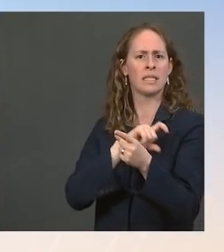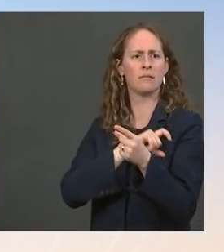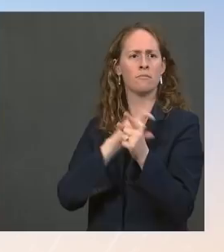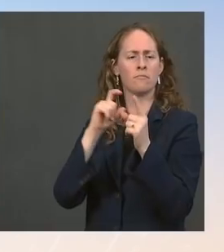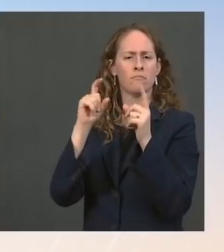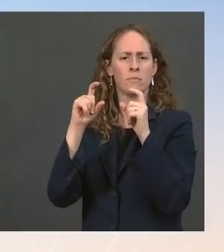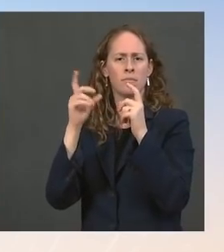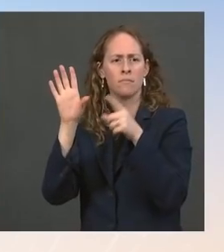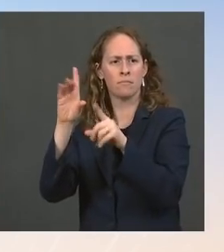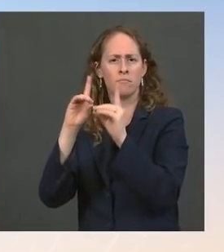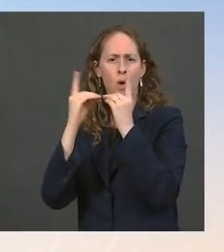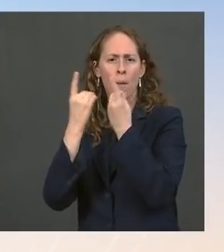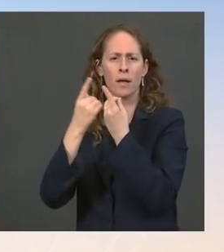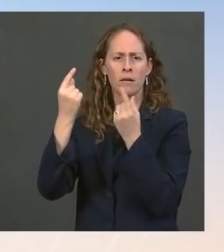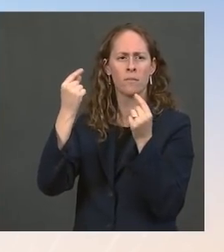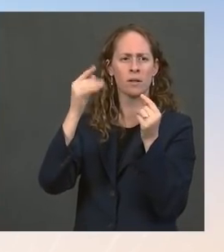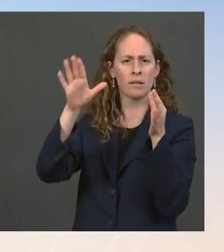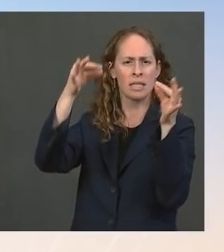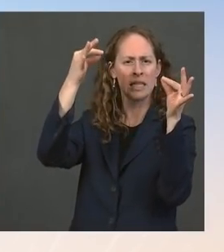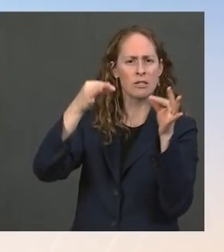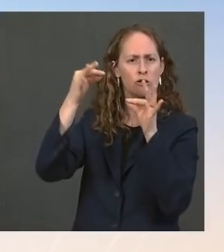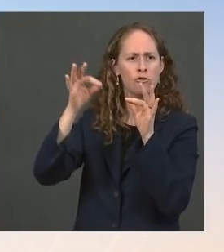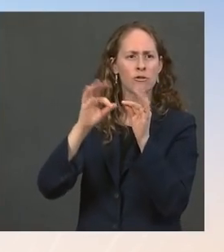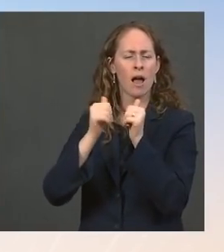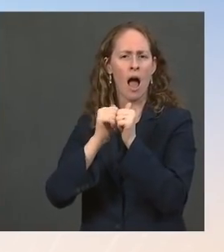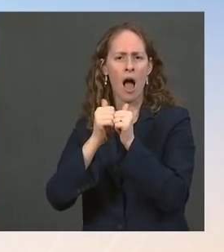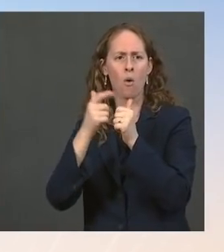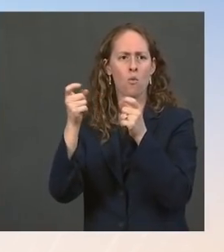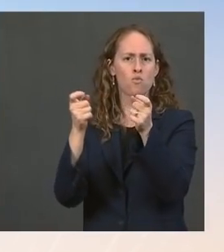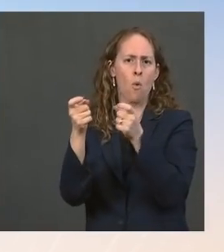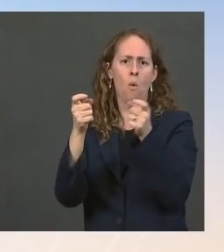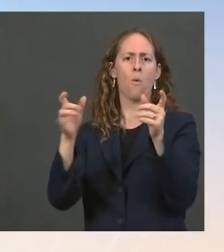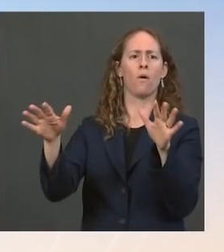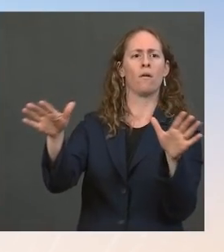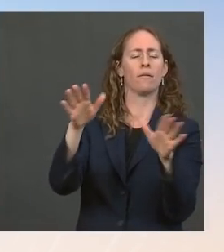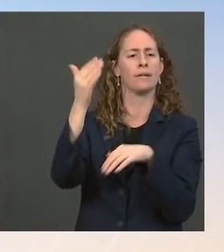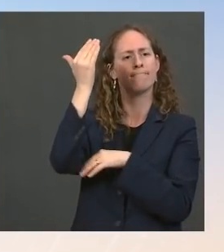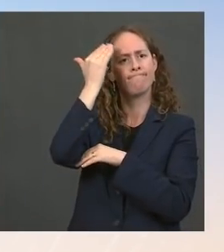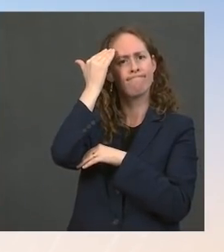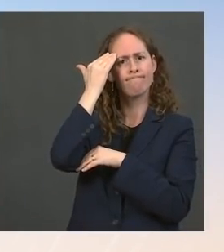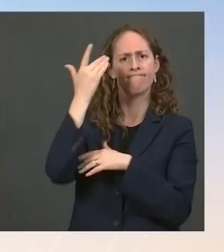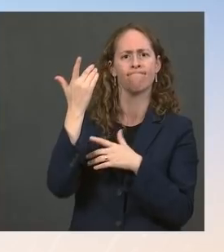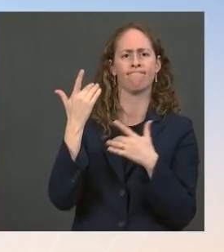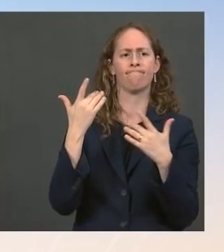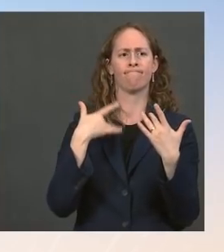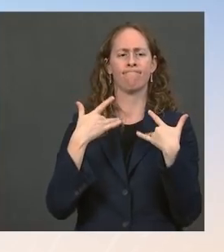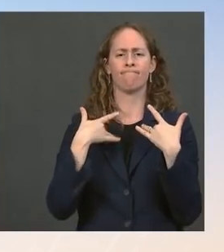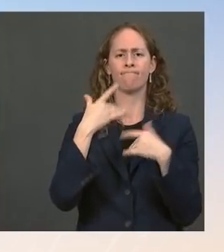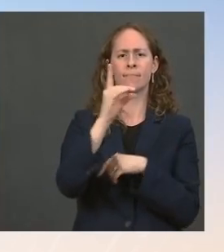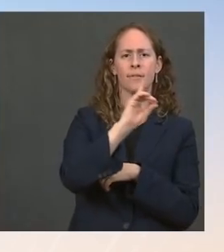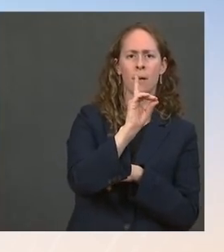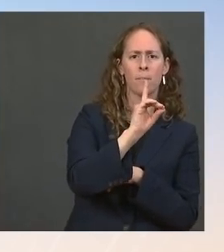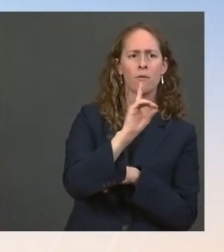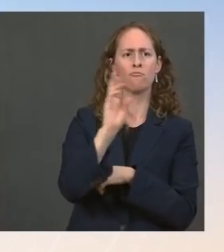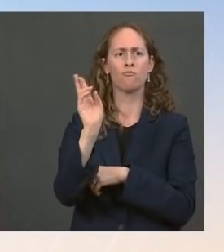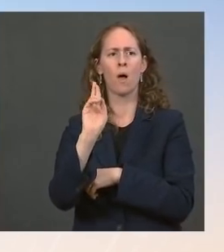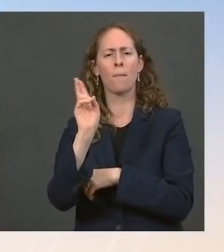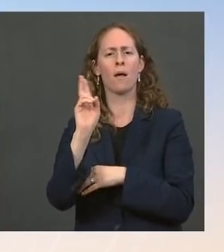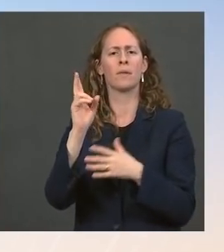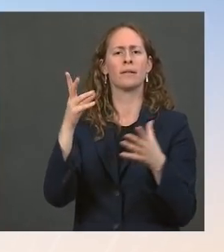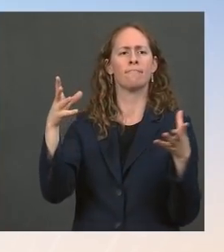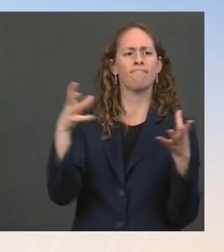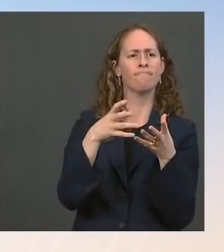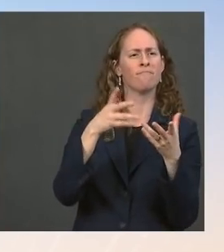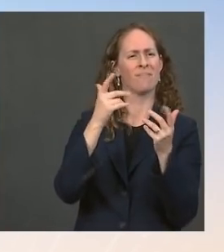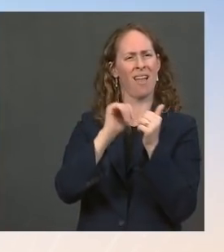yesterday mentioned working with Democrats both in the House and the Senate, but what's the strategy also for the White House to work with Republicans as